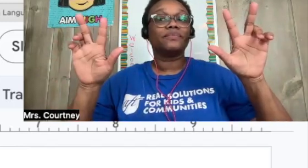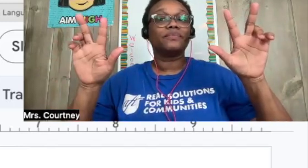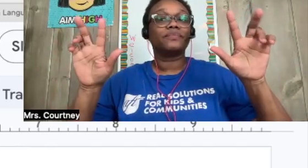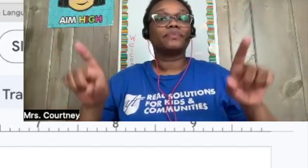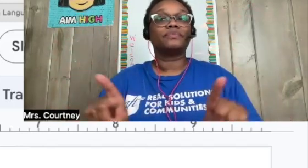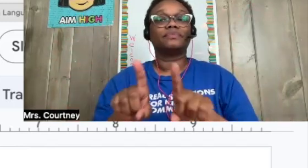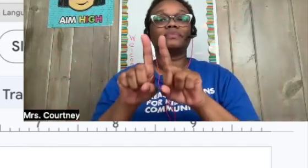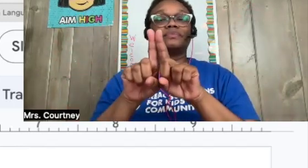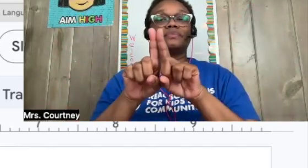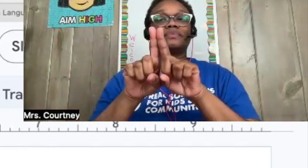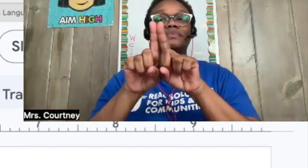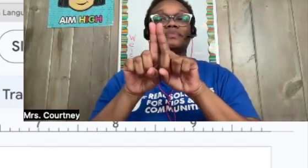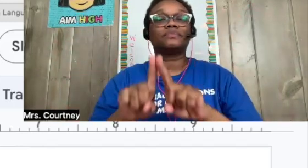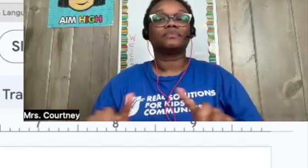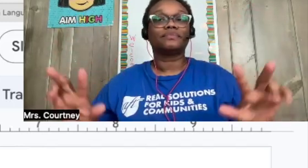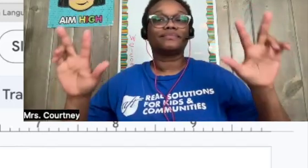Kwanzaa.